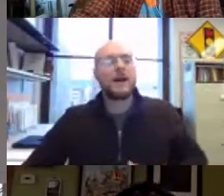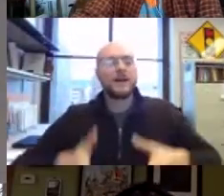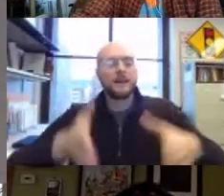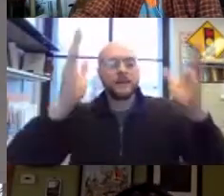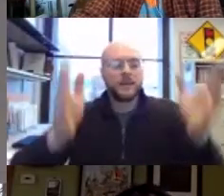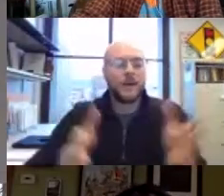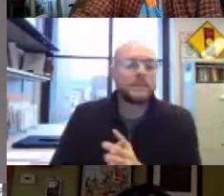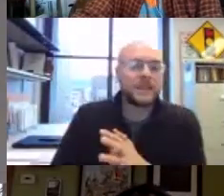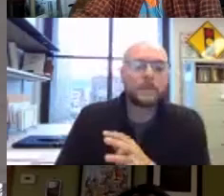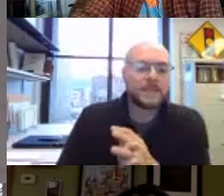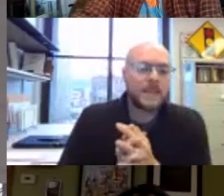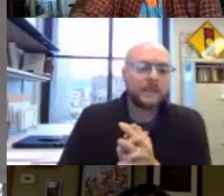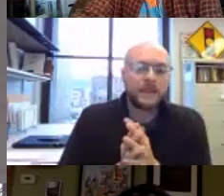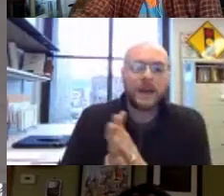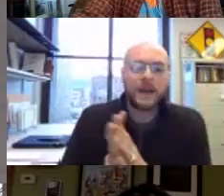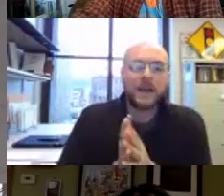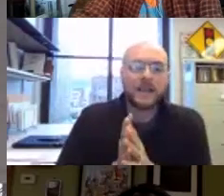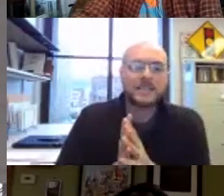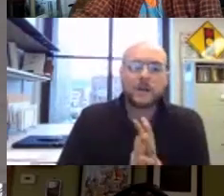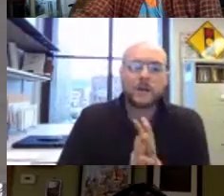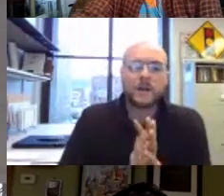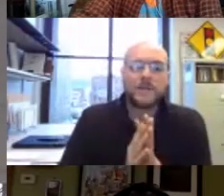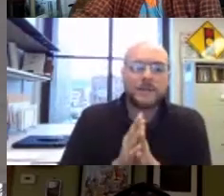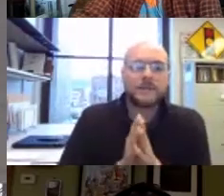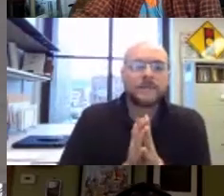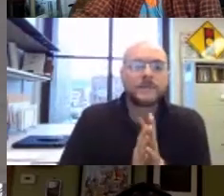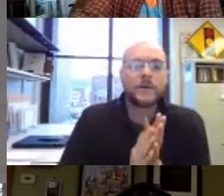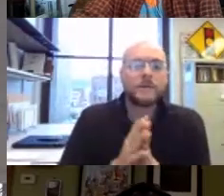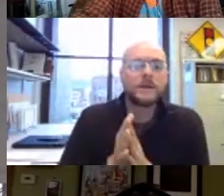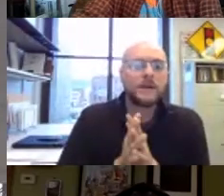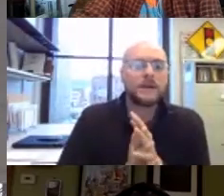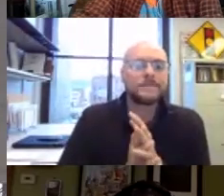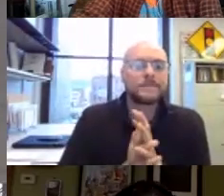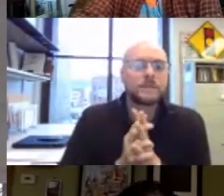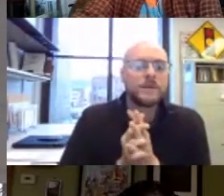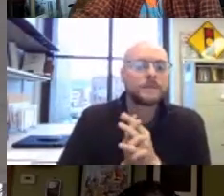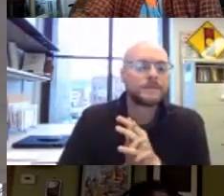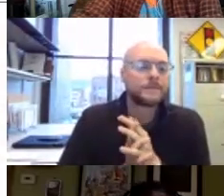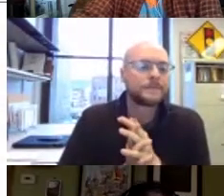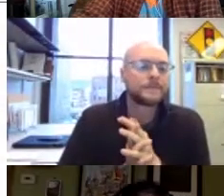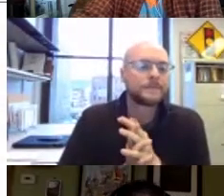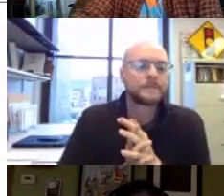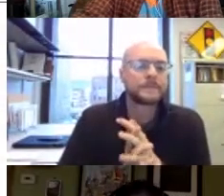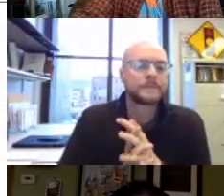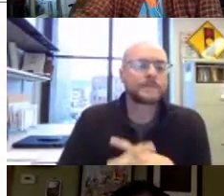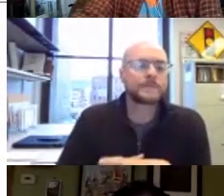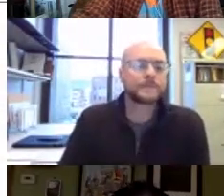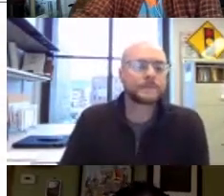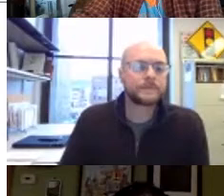and allowing, you know, everybody to operate safely tends to be quite effective. So go ahead, Ricardo.